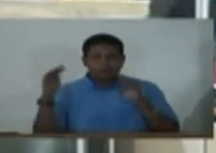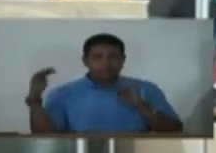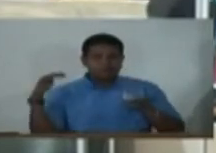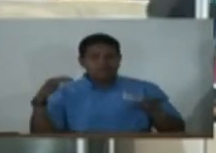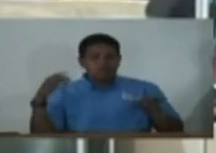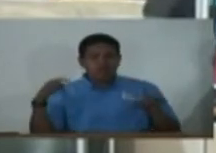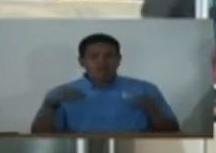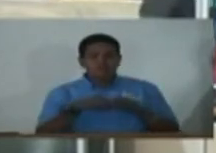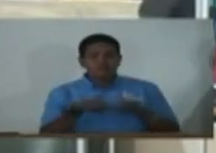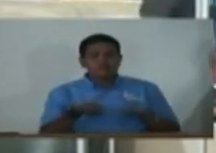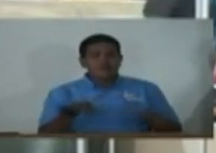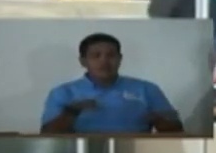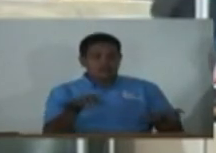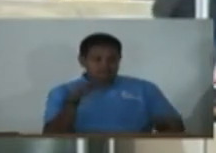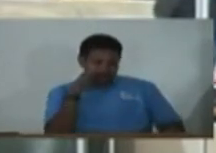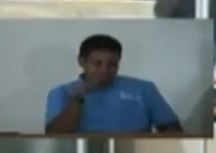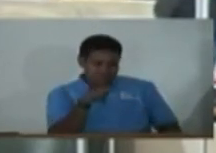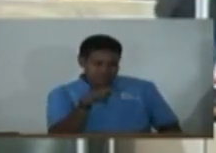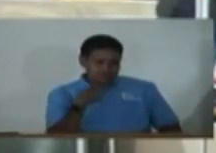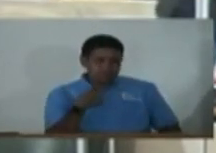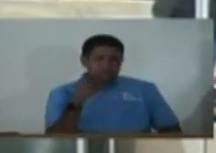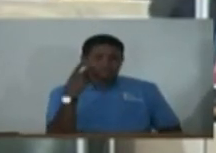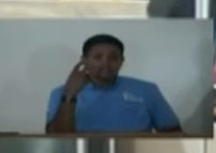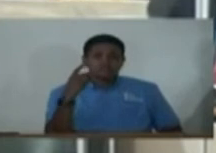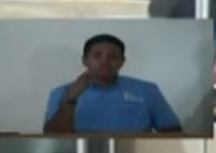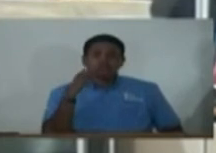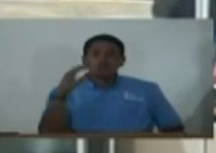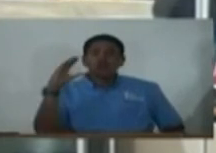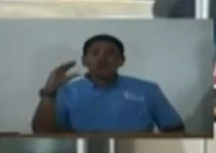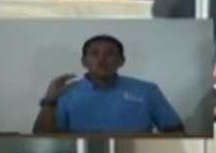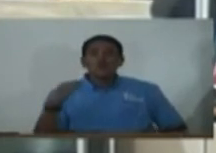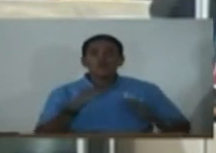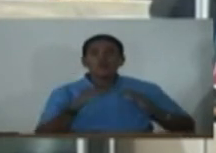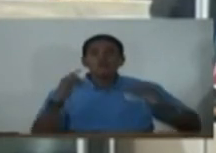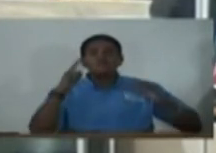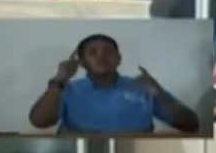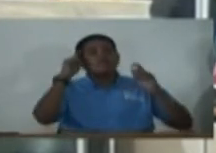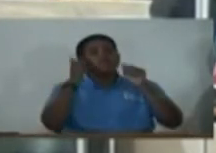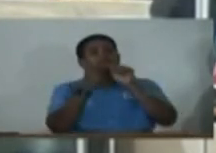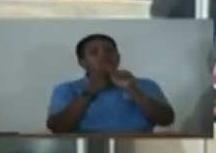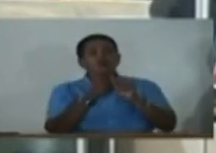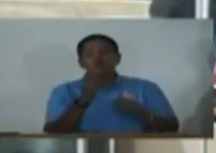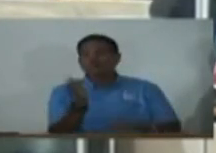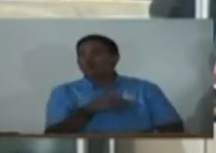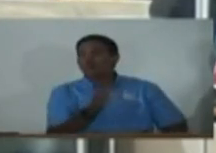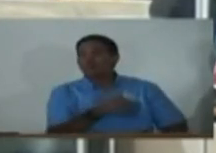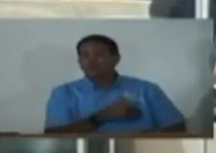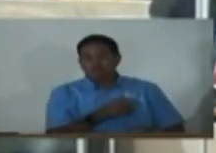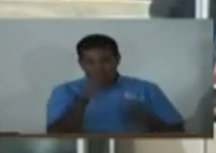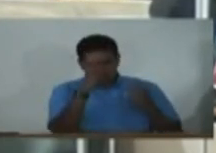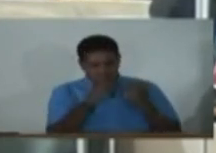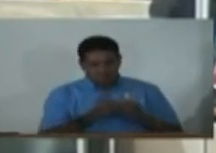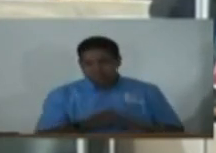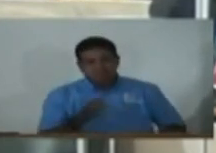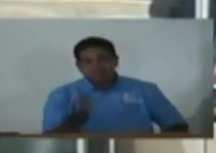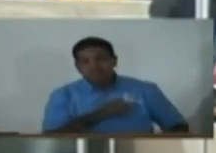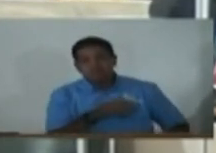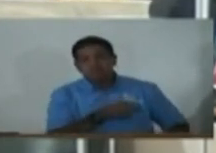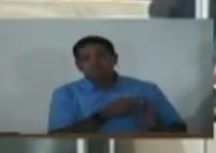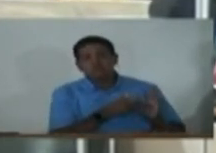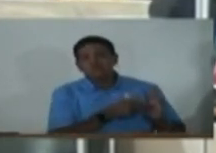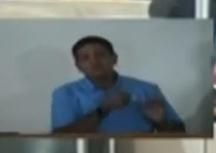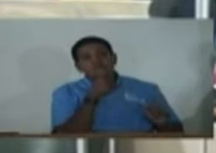in this activity, we see a very low level of adherence and compliance with the